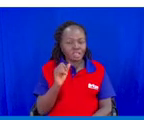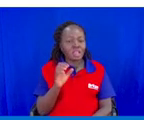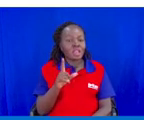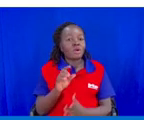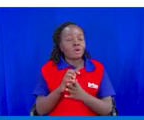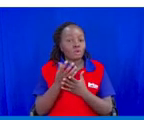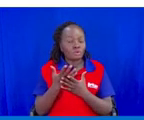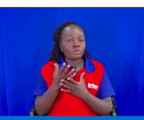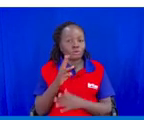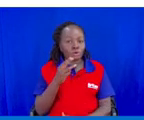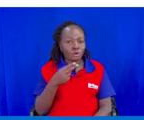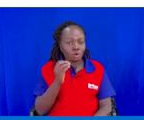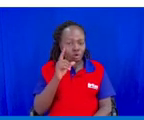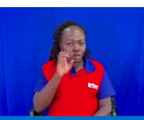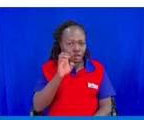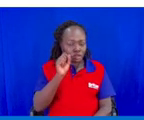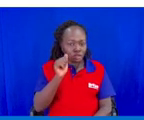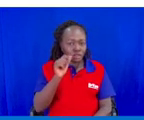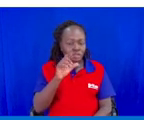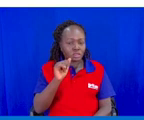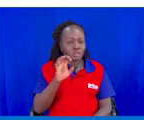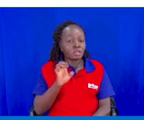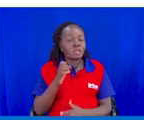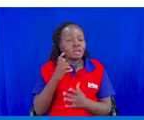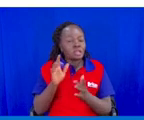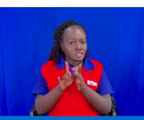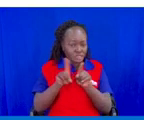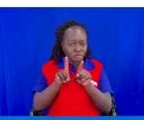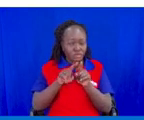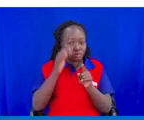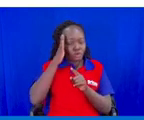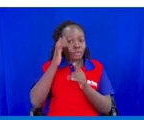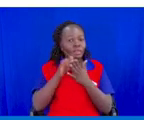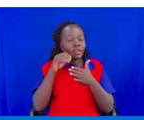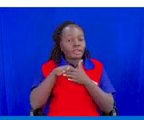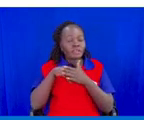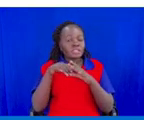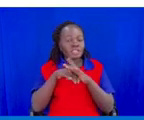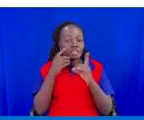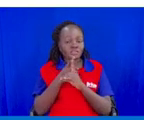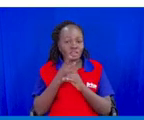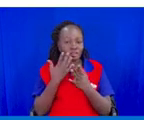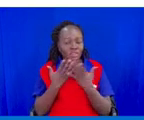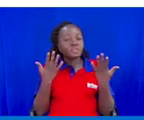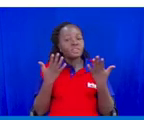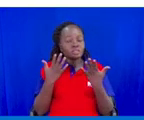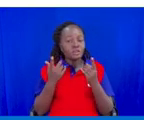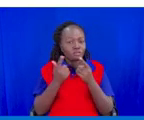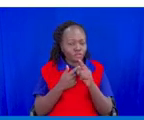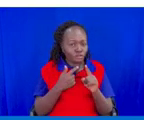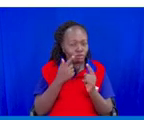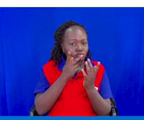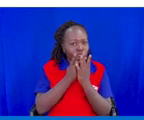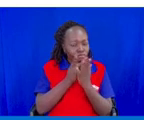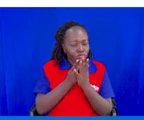We're a multi-asset asset manager, as you well know, investing in different asset classes, all the way from the